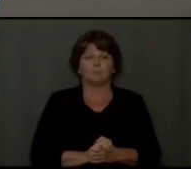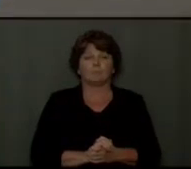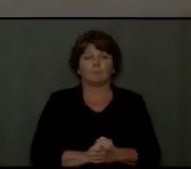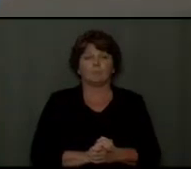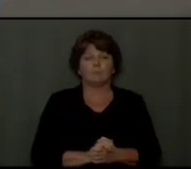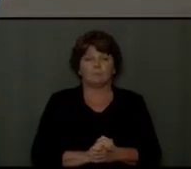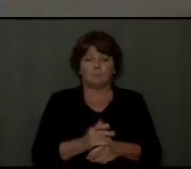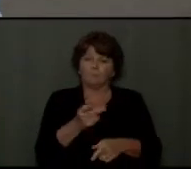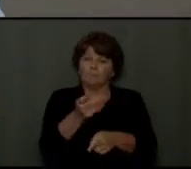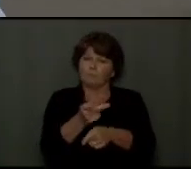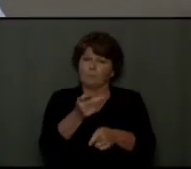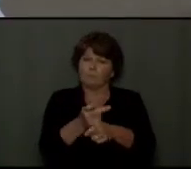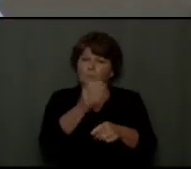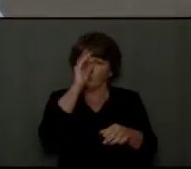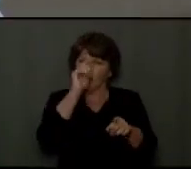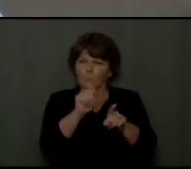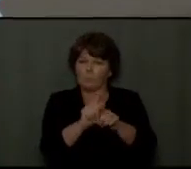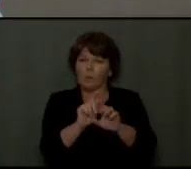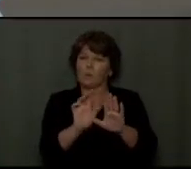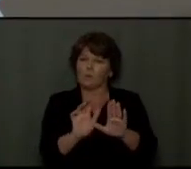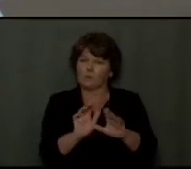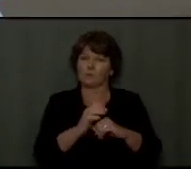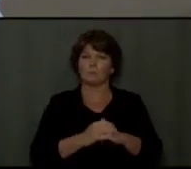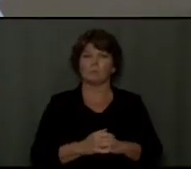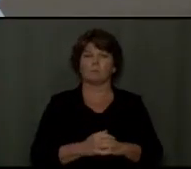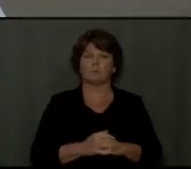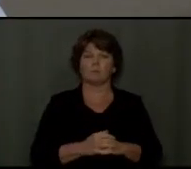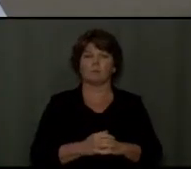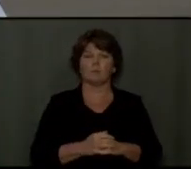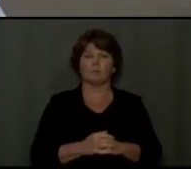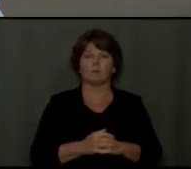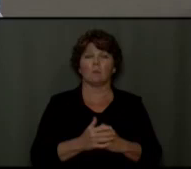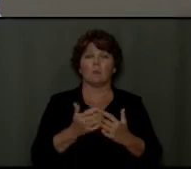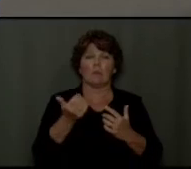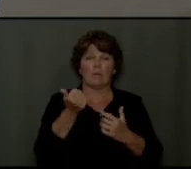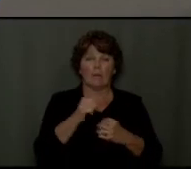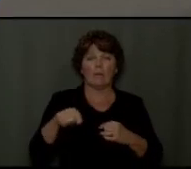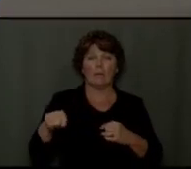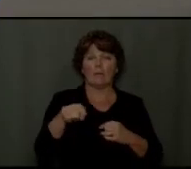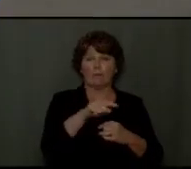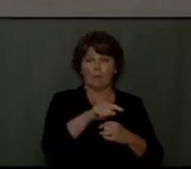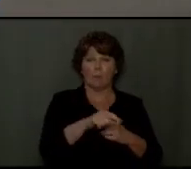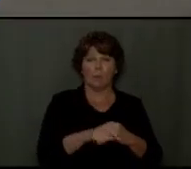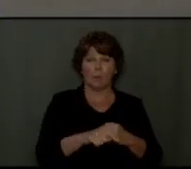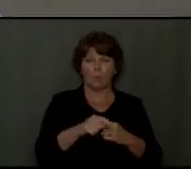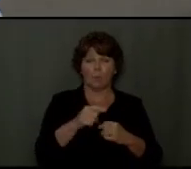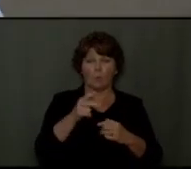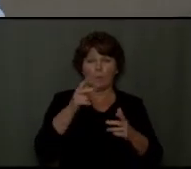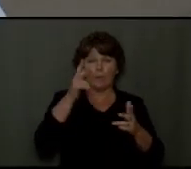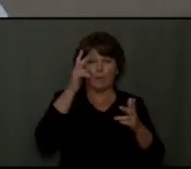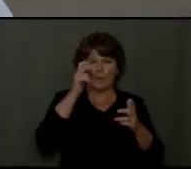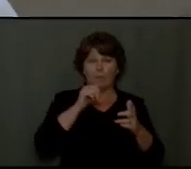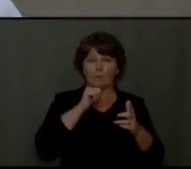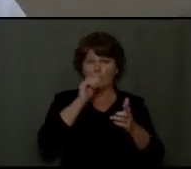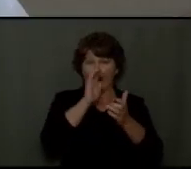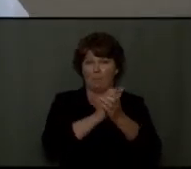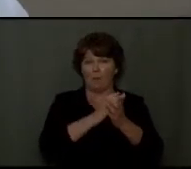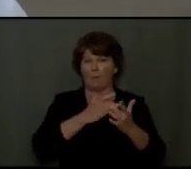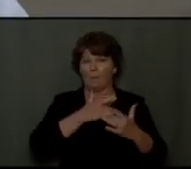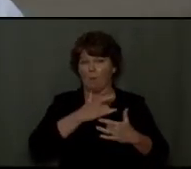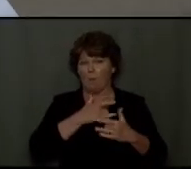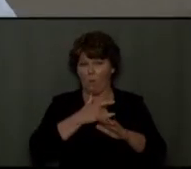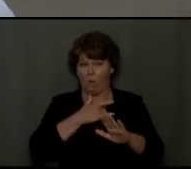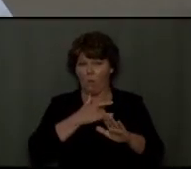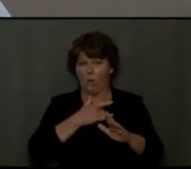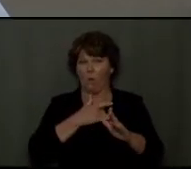Take care, brothers. Let there be, at least there be in any of you, an evil, unbelieving heart, leading you to